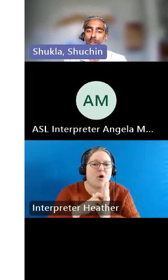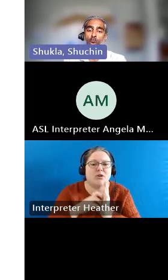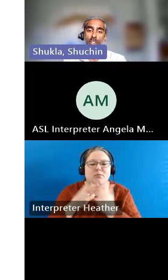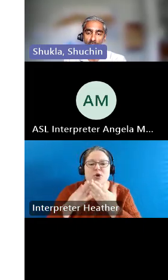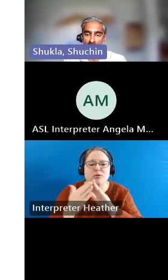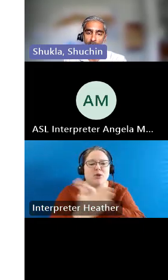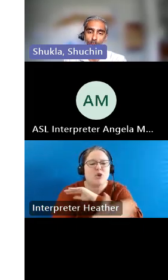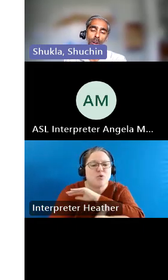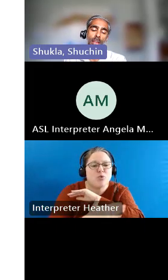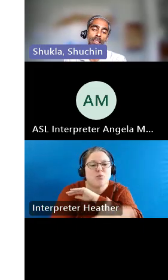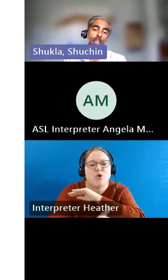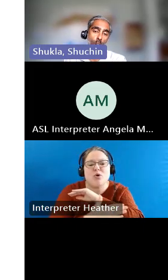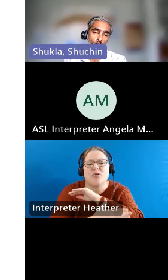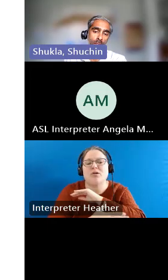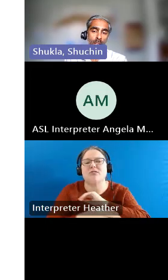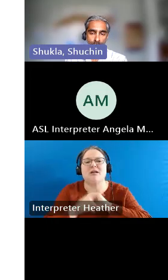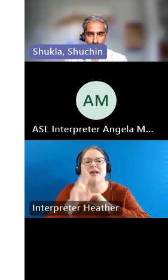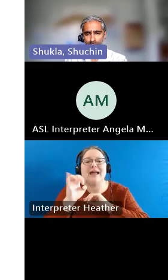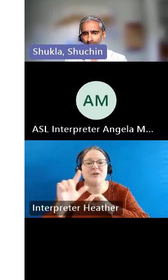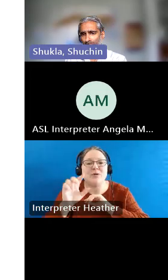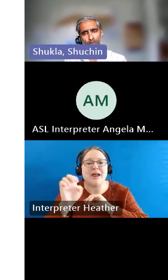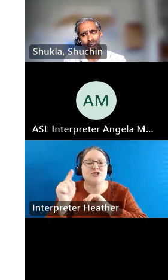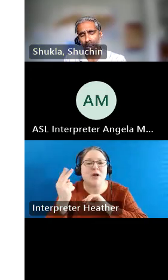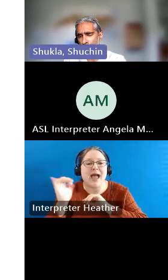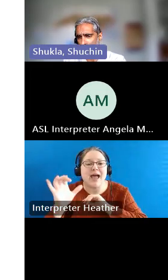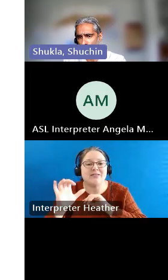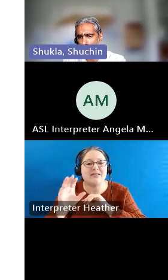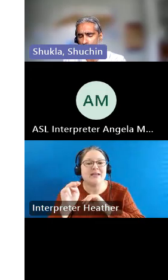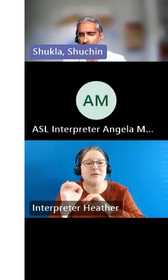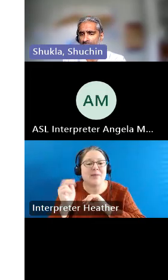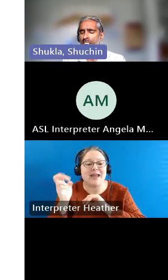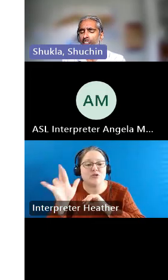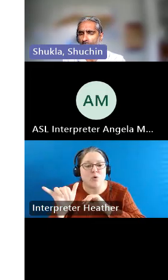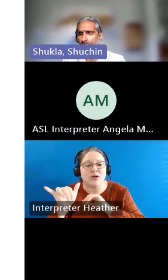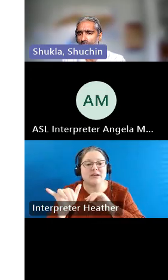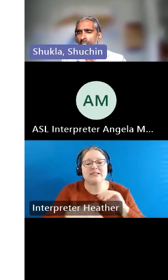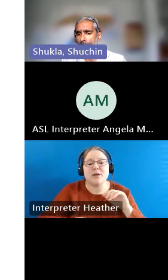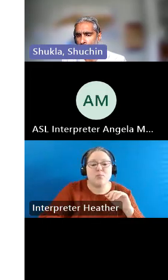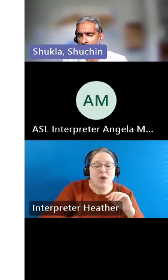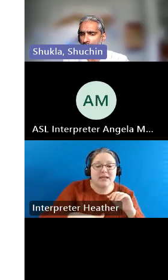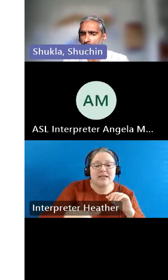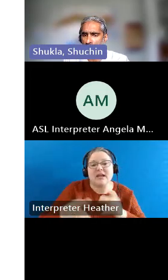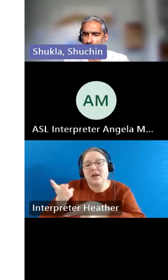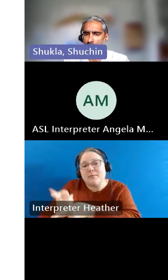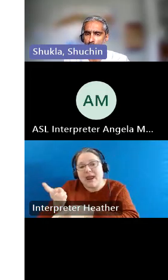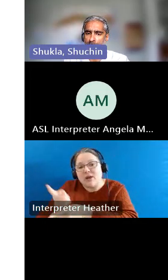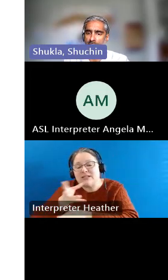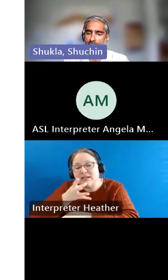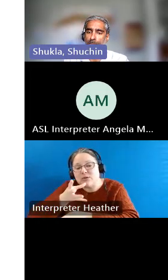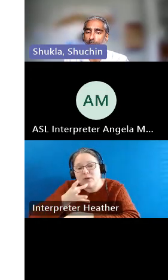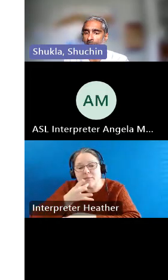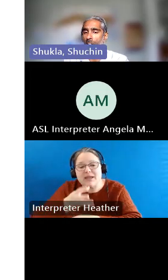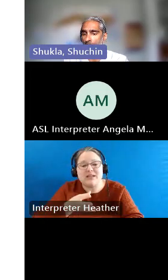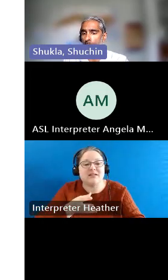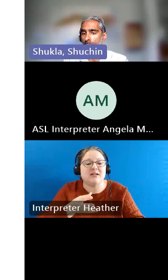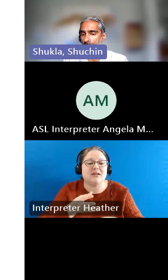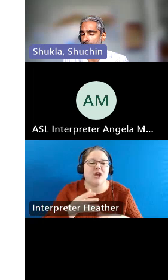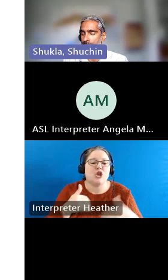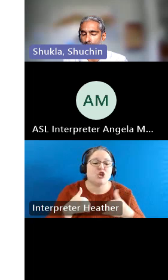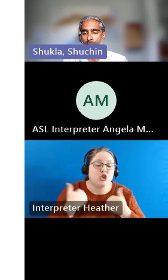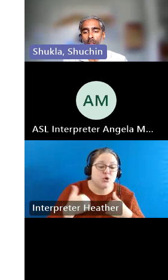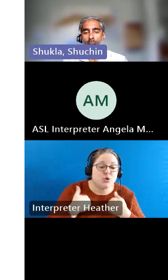rural folks, racial and ethnic minorities, youth, pregnant and parenting women face very specific challenging circumstances, people